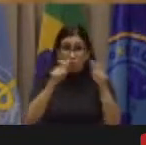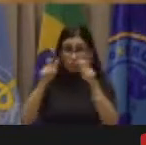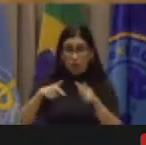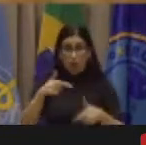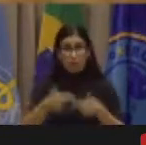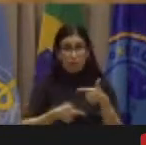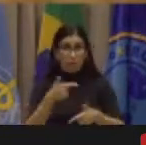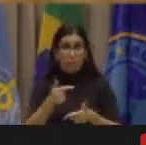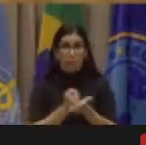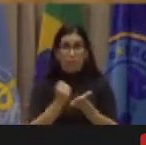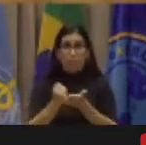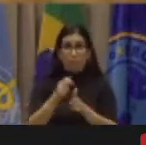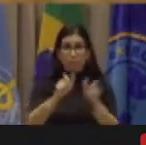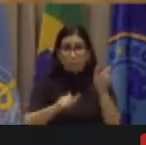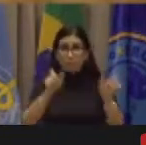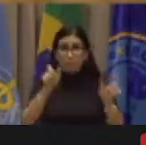hired